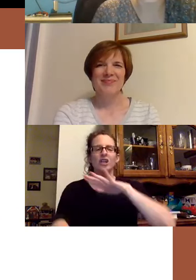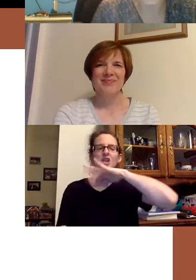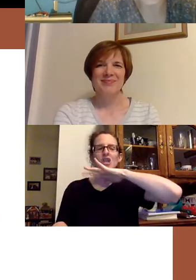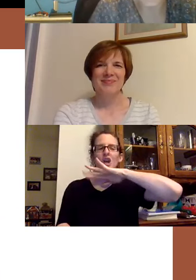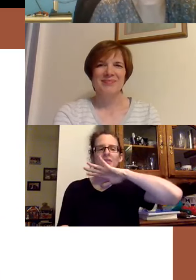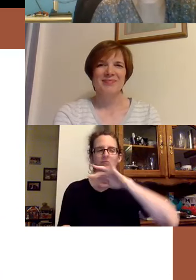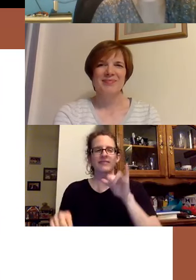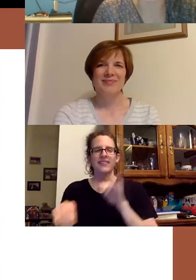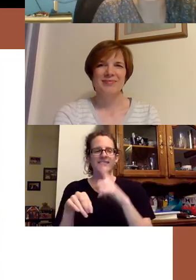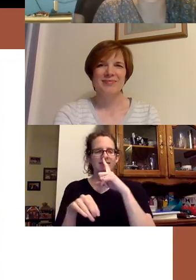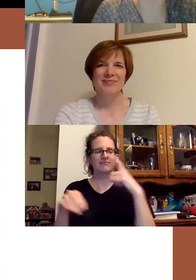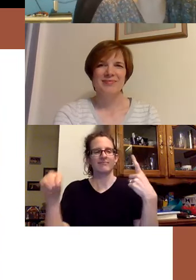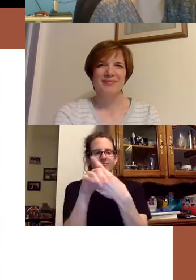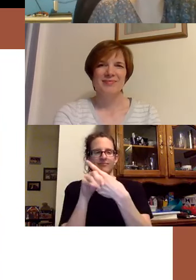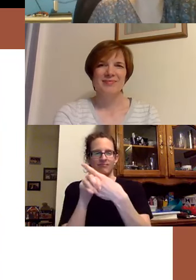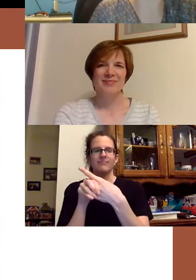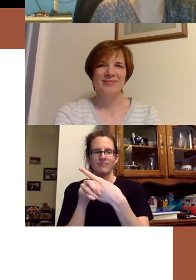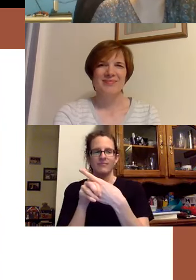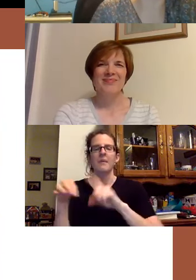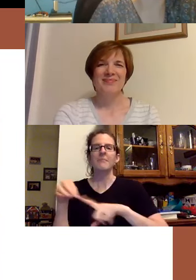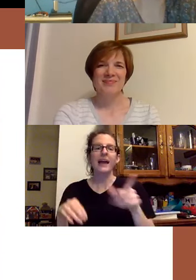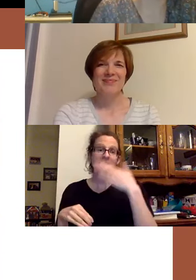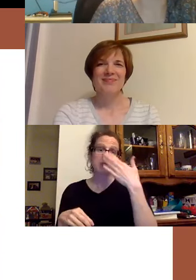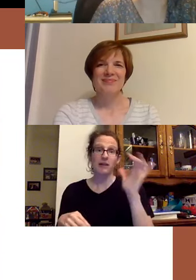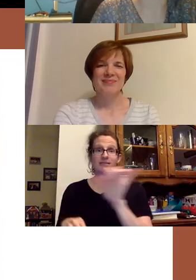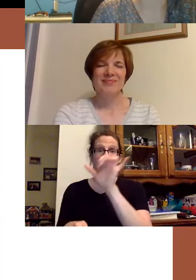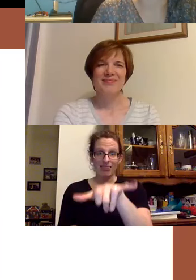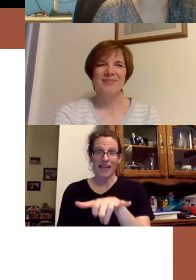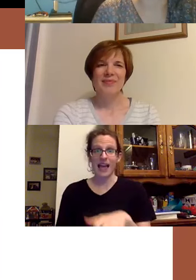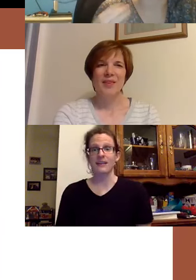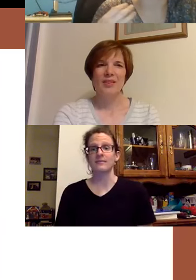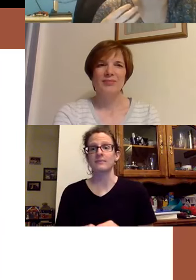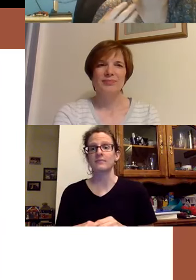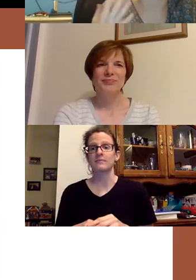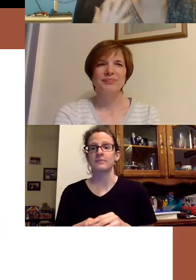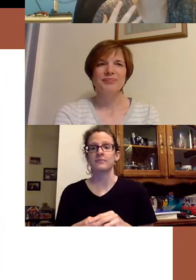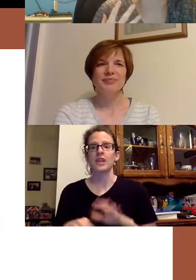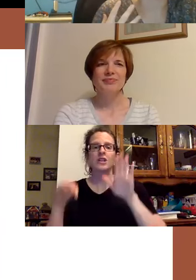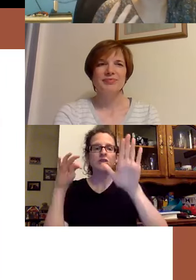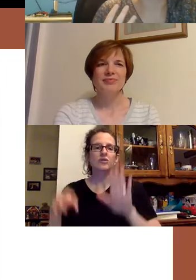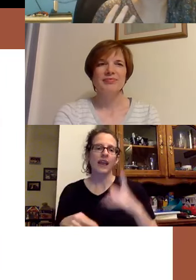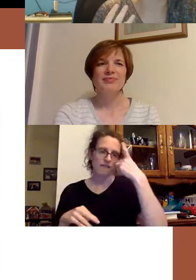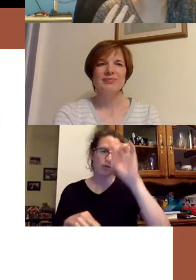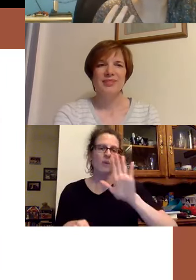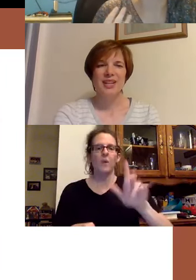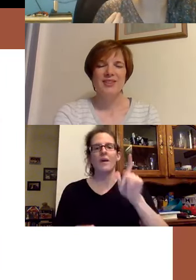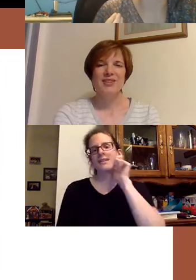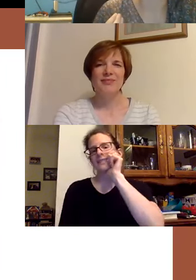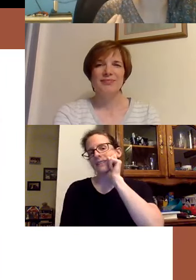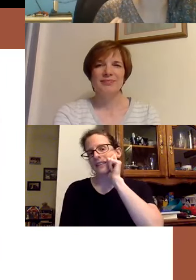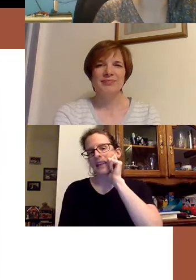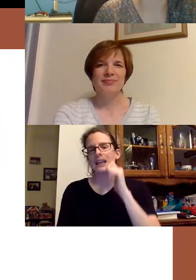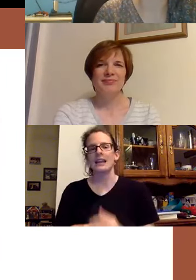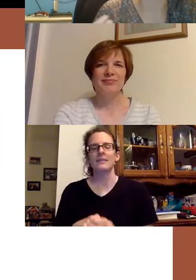but clean dirt, and that's really what it smells like. It's great for your skin,